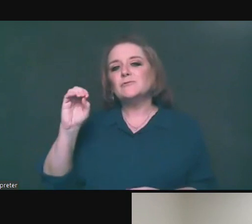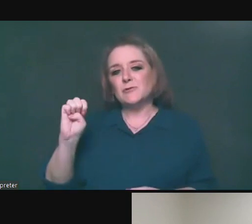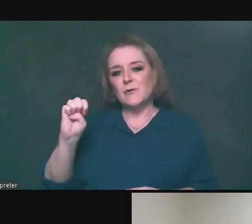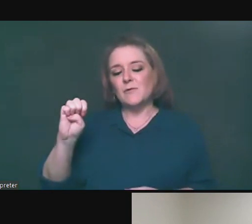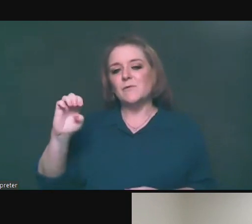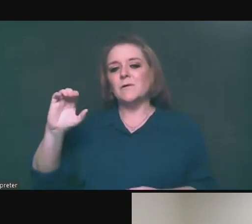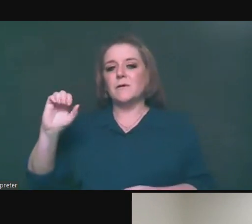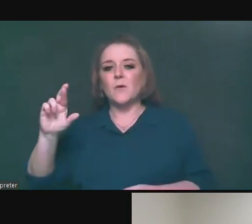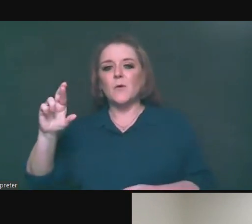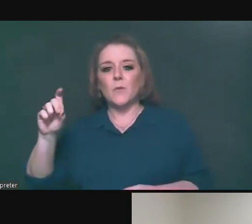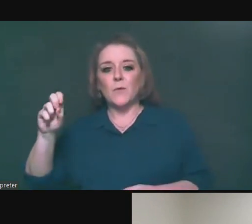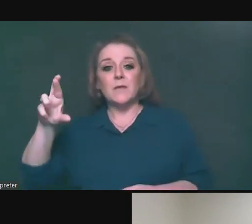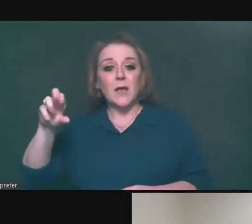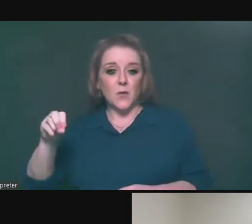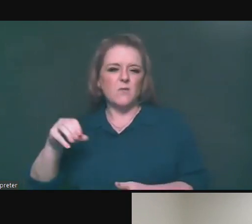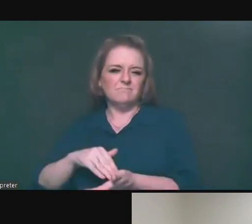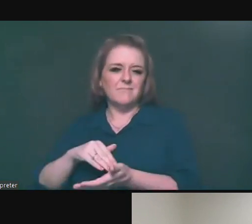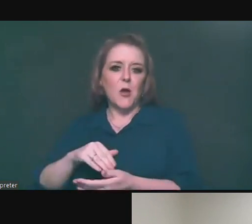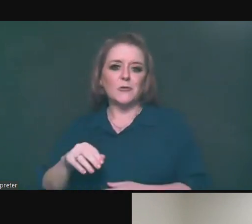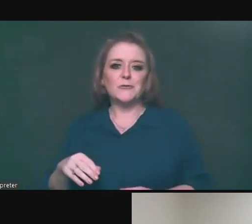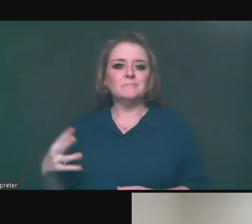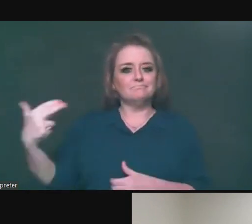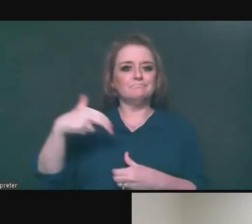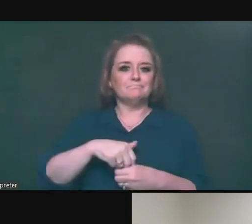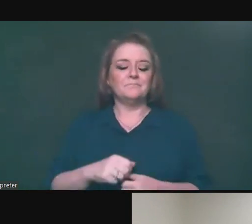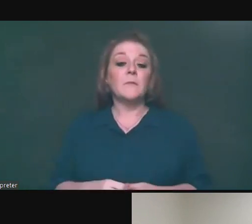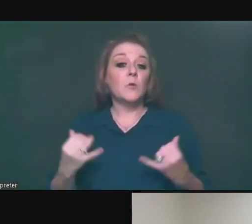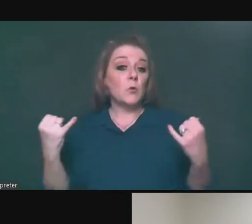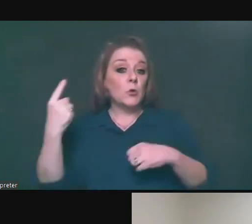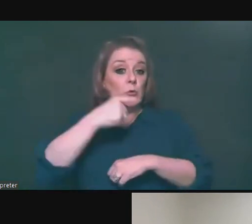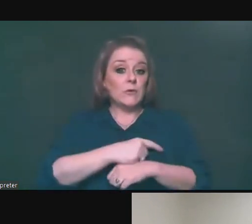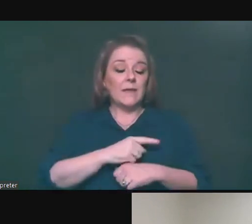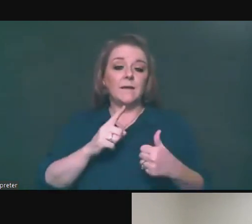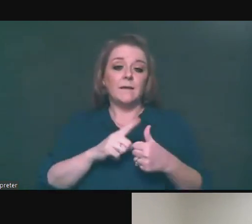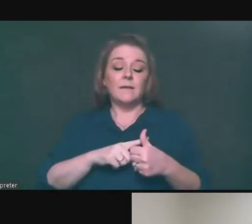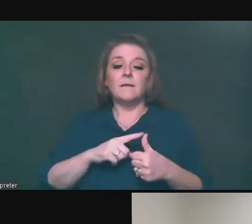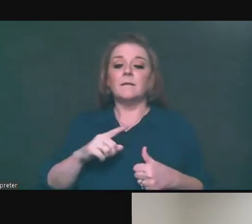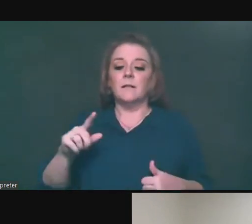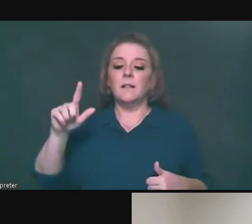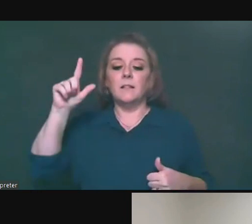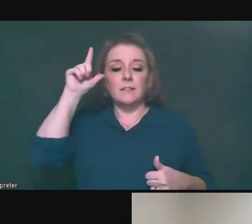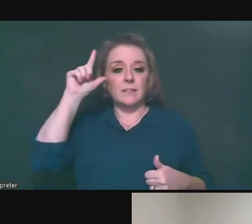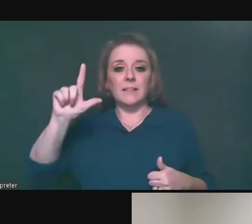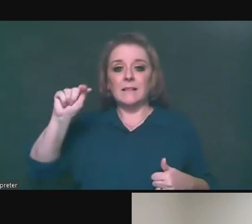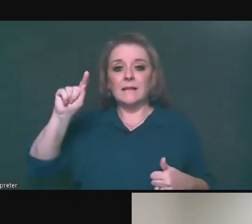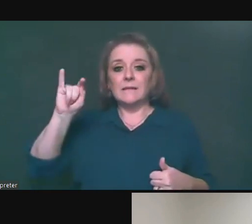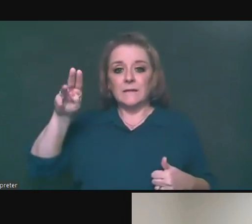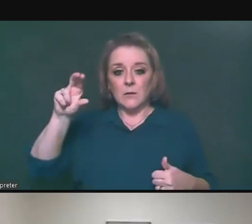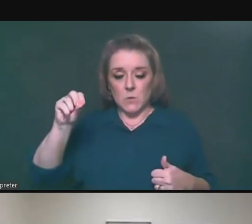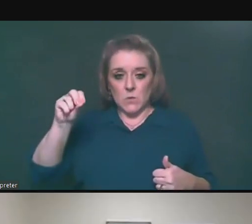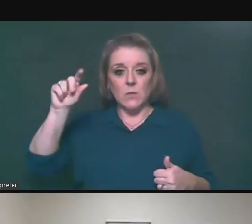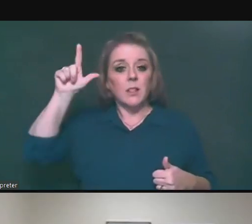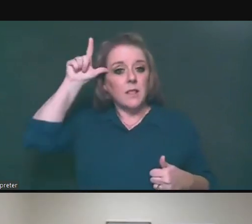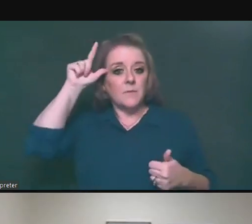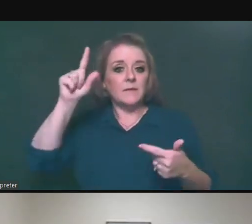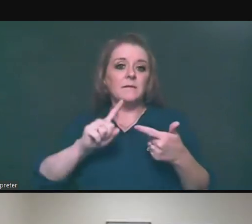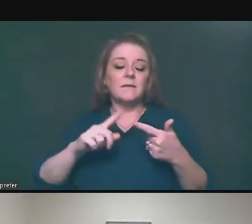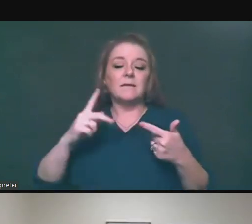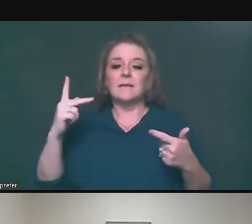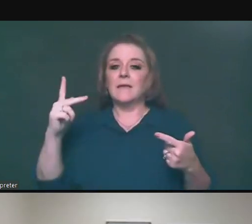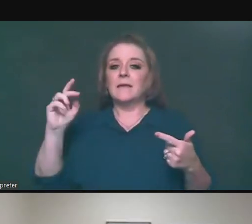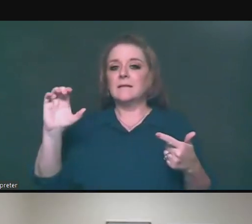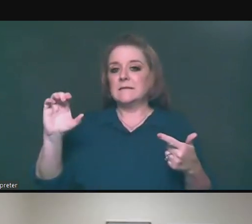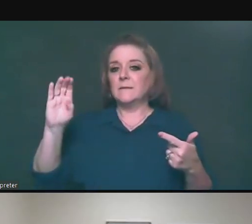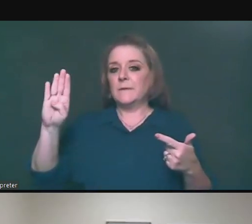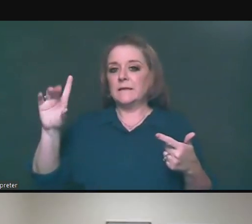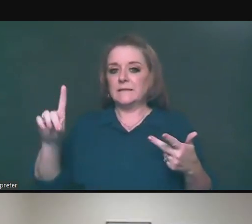panelists. And today's media order is Christy Martinez Garcia with Latino Lubbock, Karen McKay with KCBD,